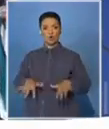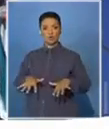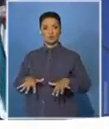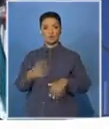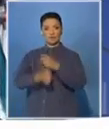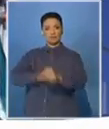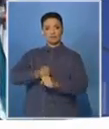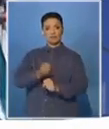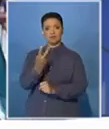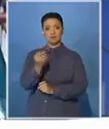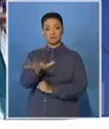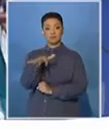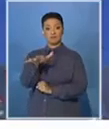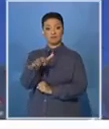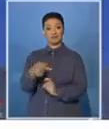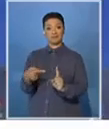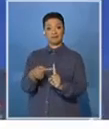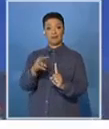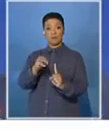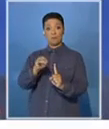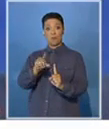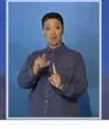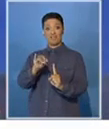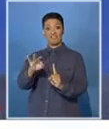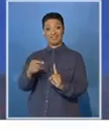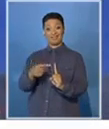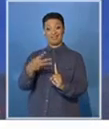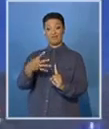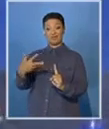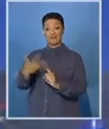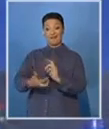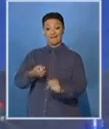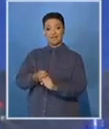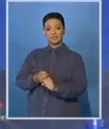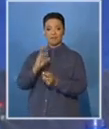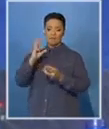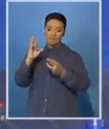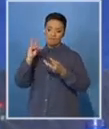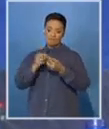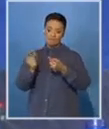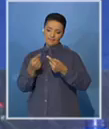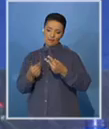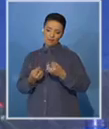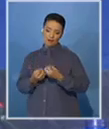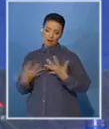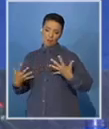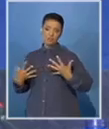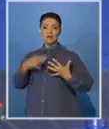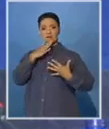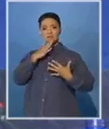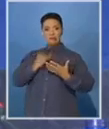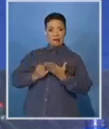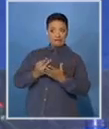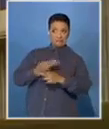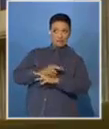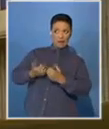2015, Brian Molefe, who was just 49 years old, was already calculating his pension payout in case of early